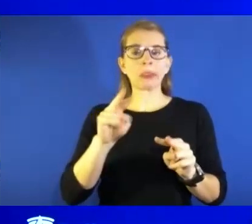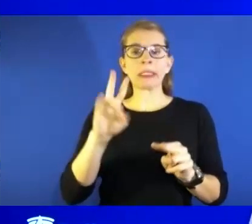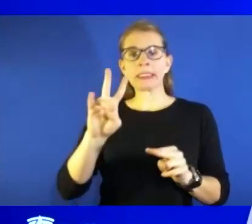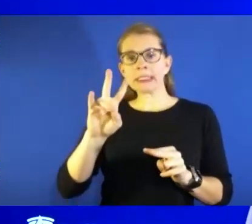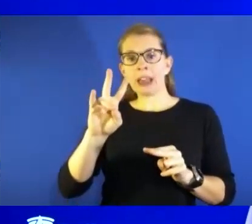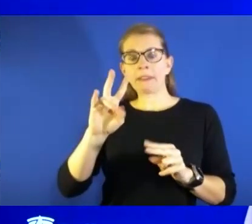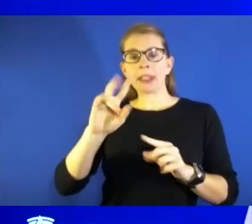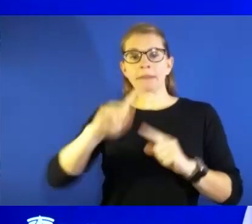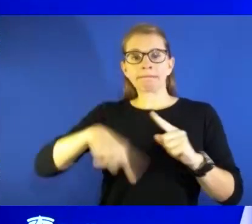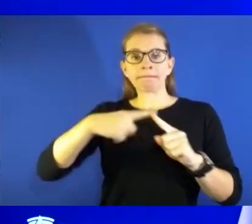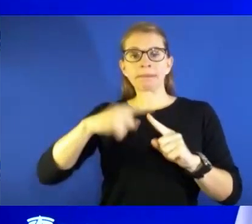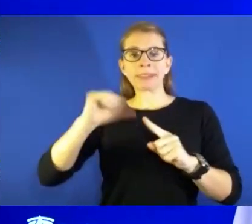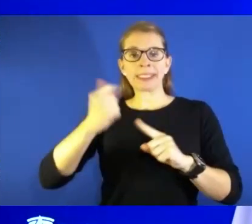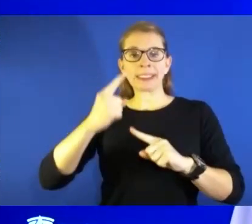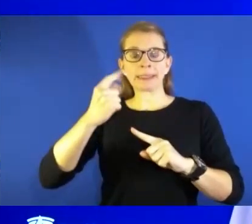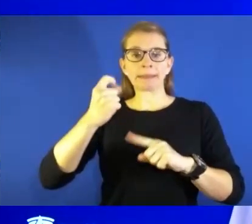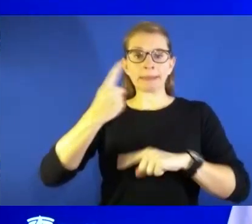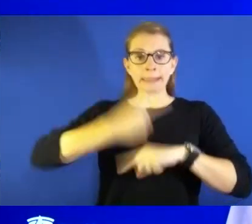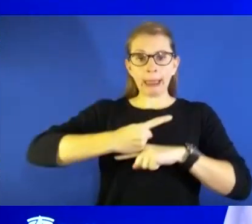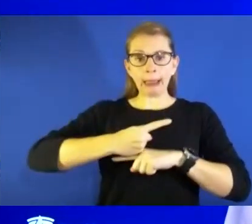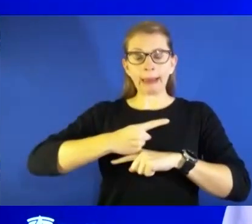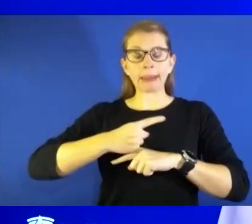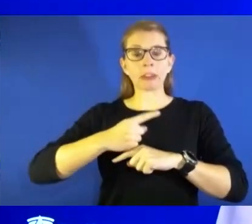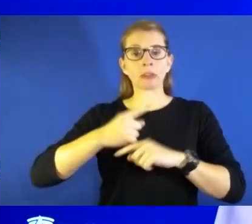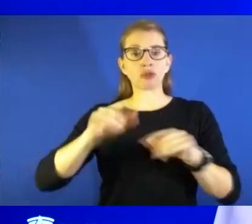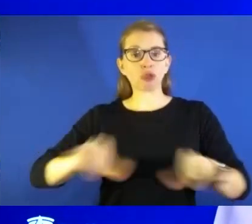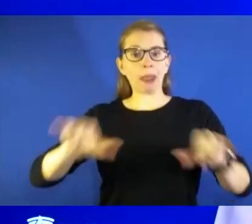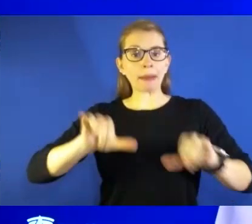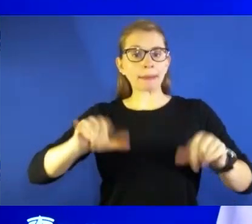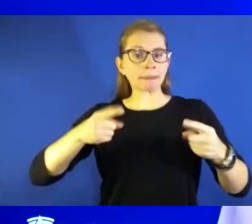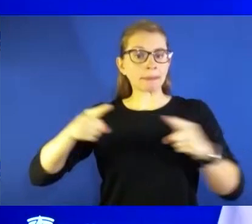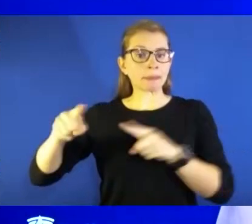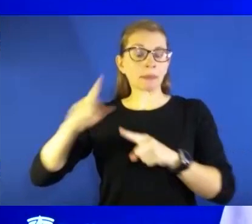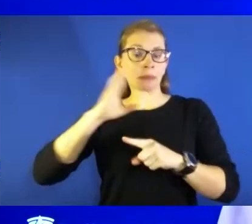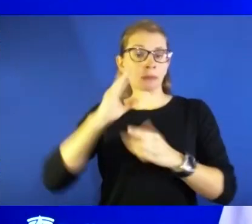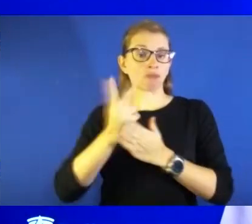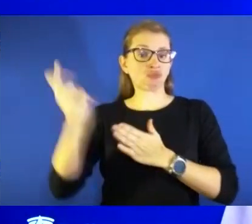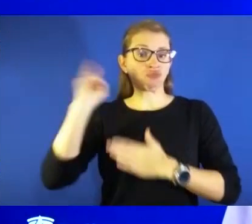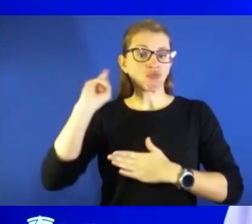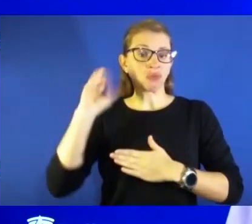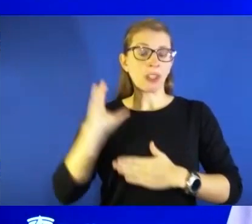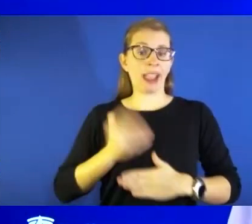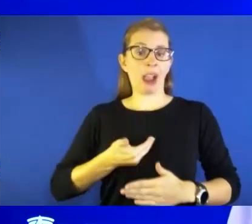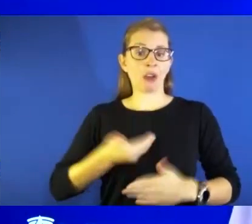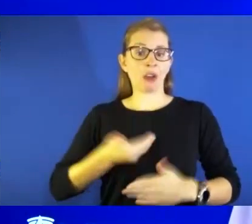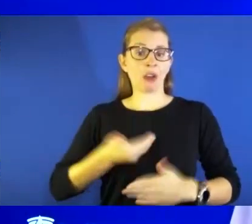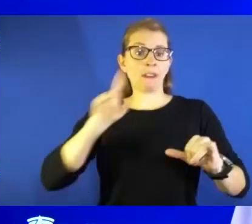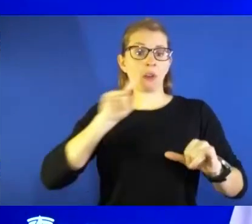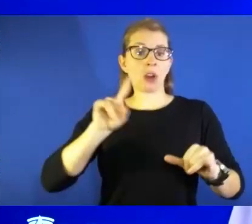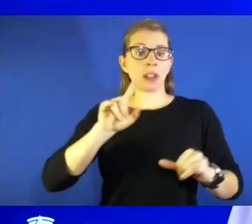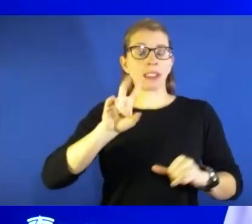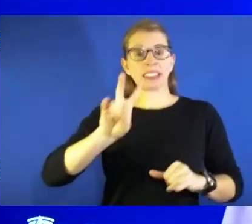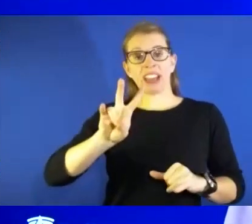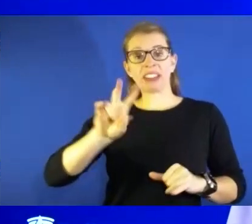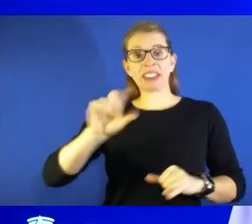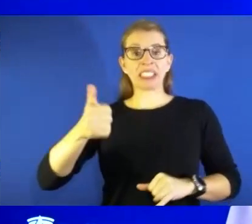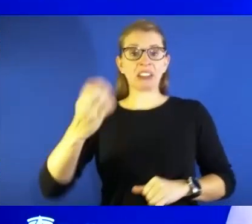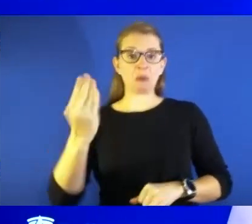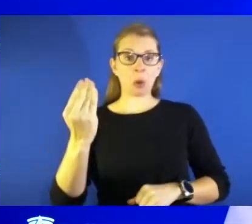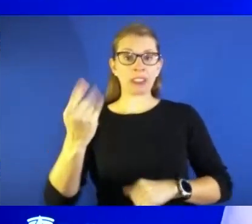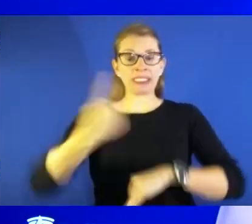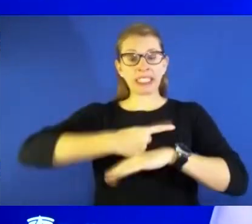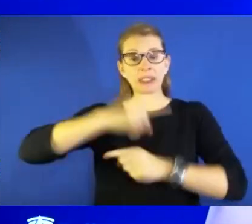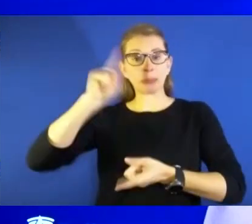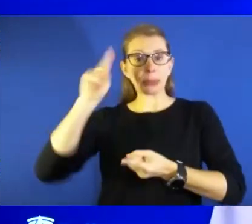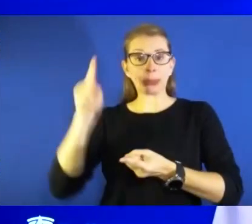trend is. Certainly we knew that a couple weeks ago our trend for 7, 10, 14 days was going down. Over this